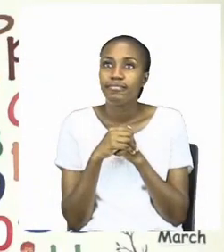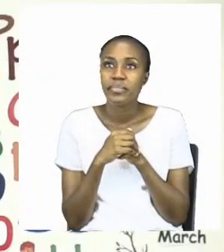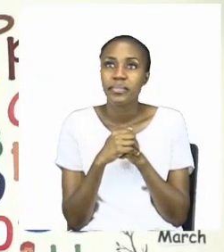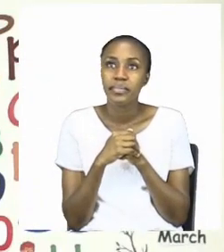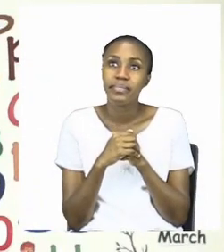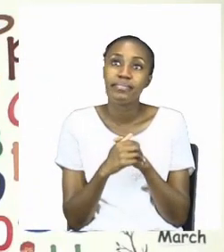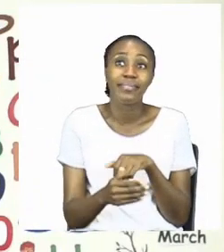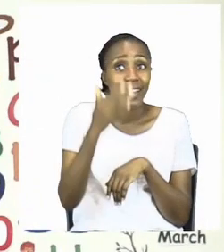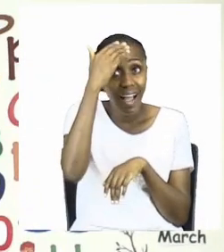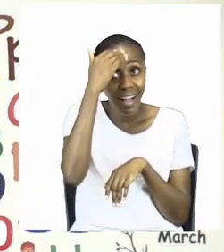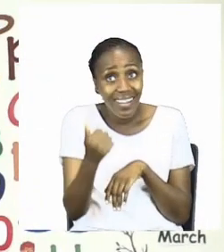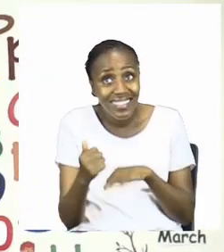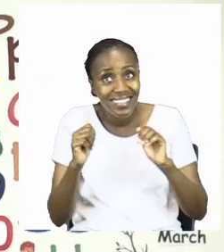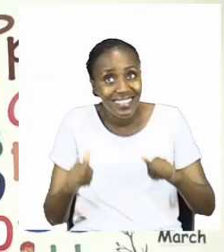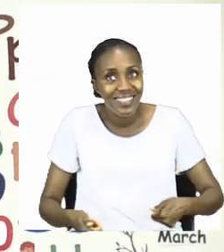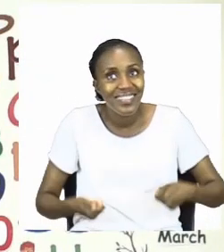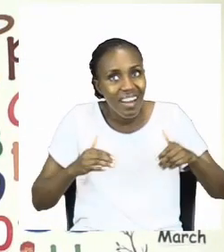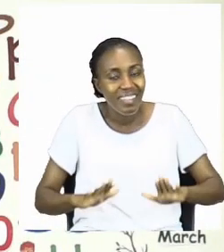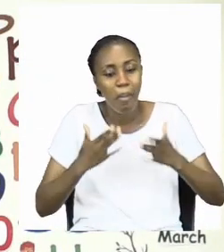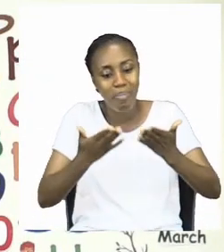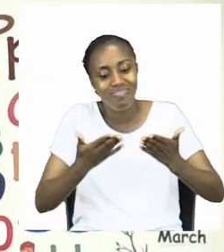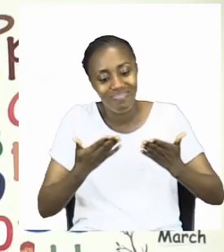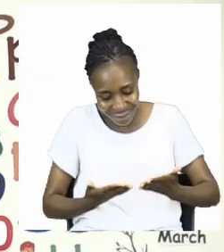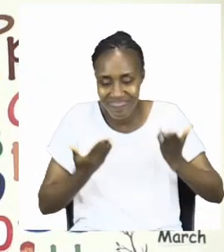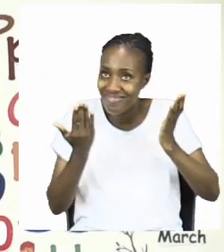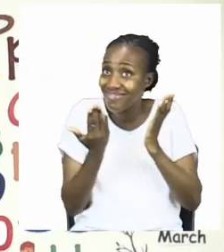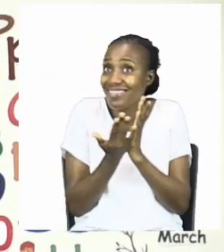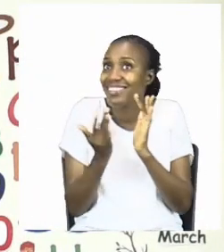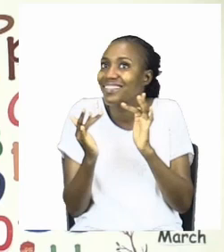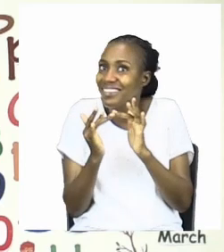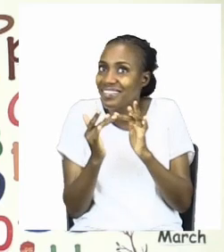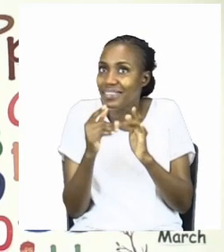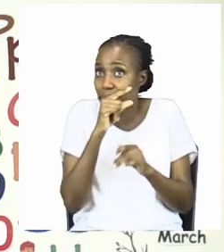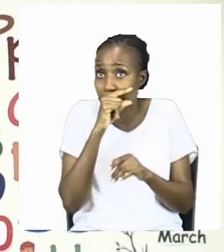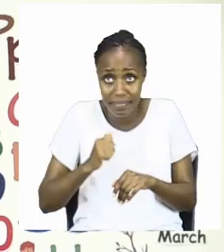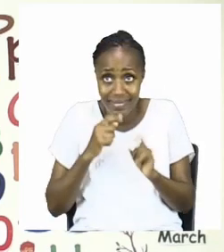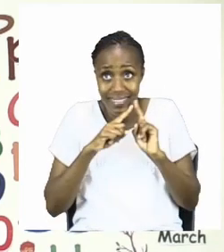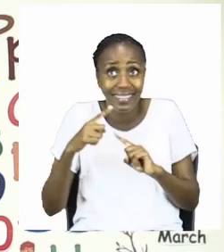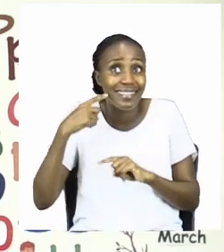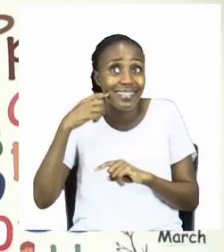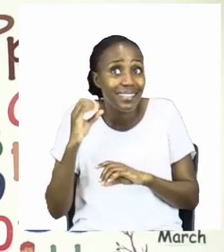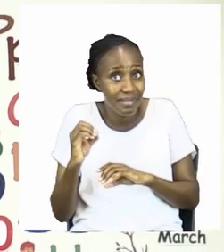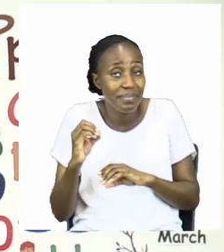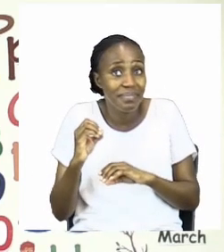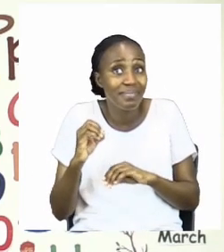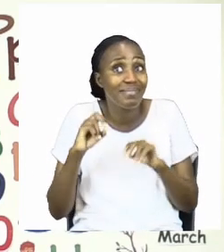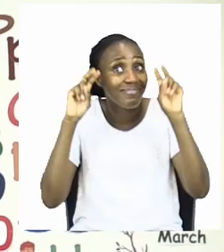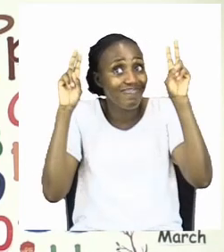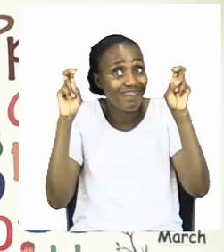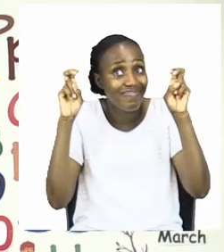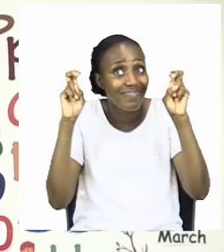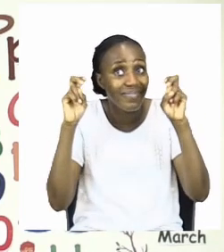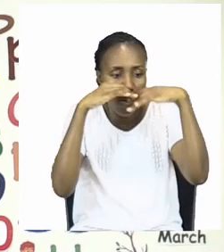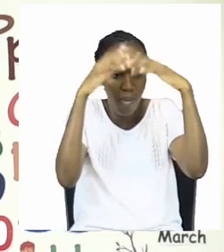Hello boys and girls, welcome to My Zone Online School. I am Teacher Hartung and our